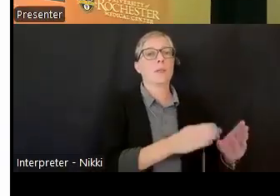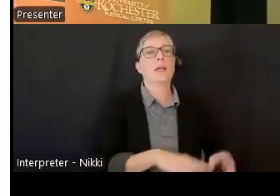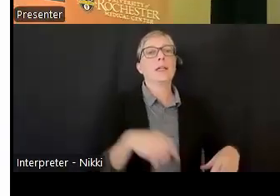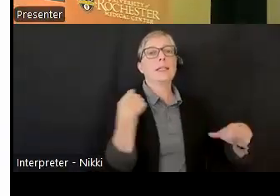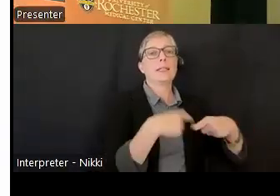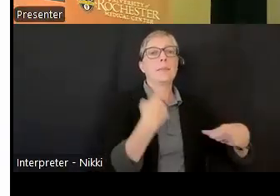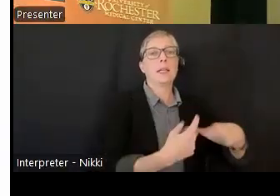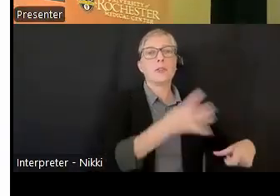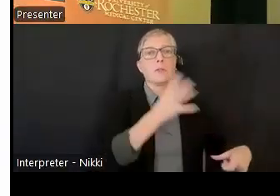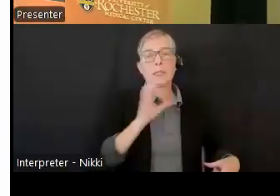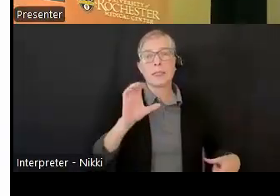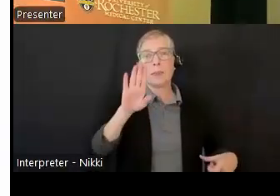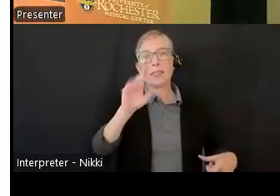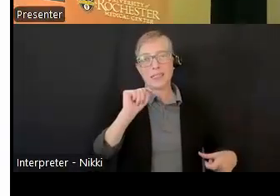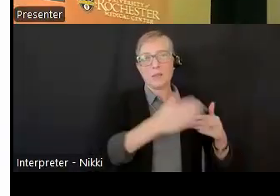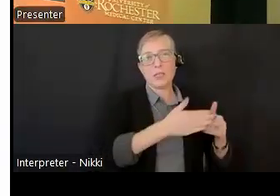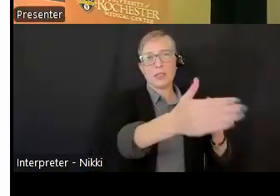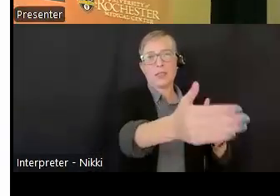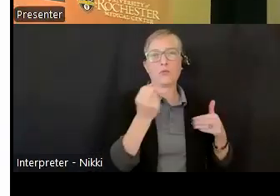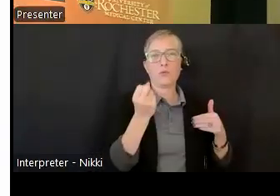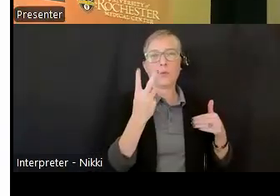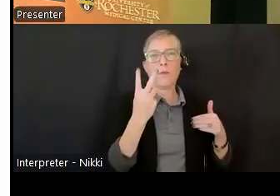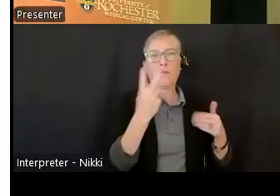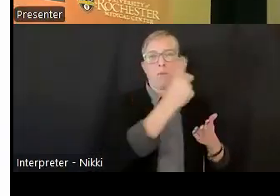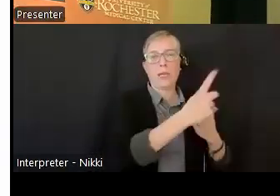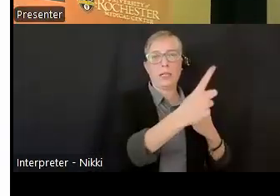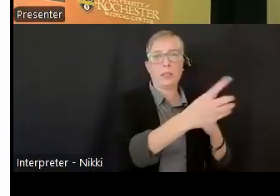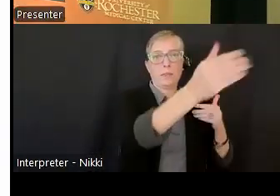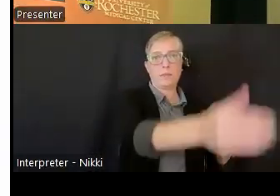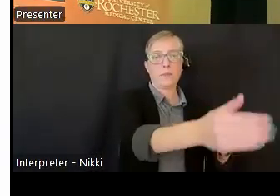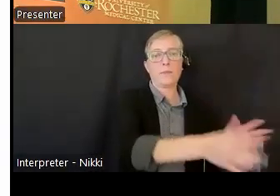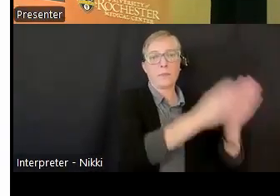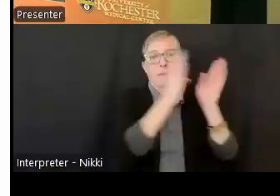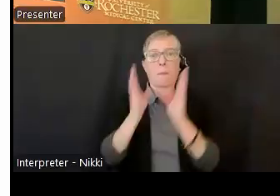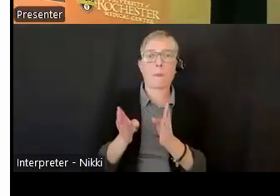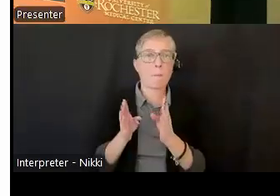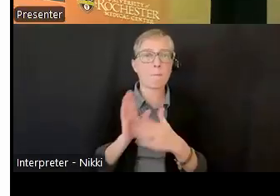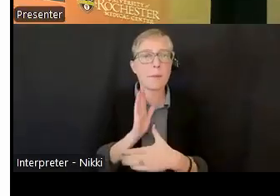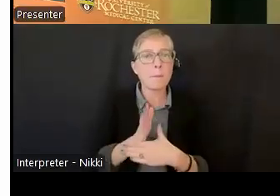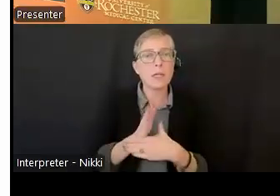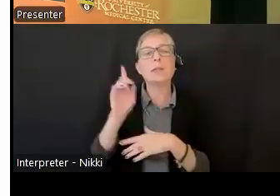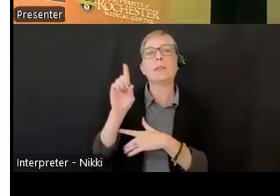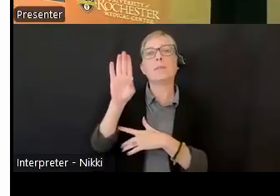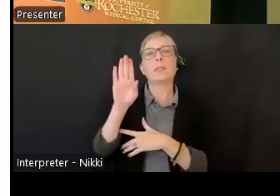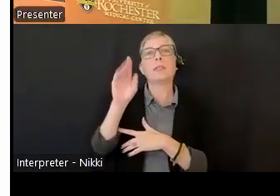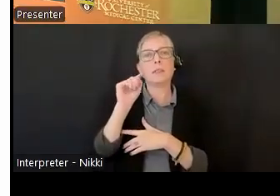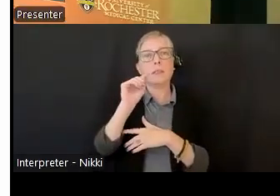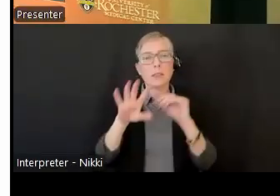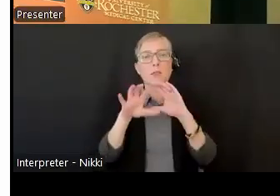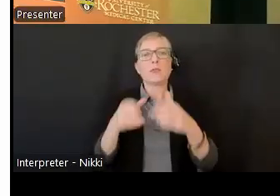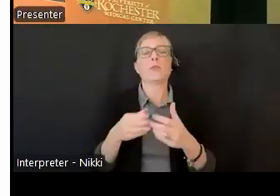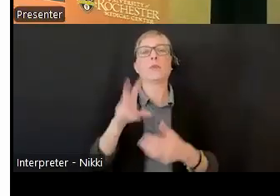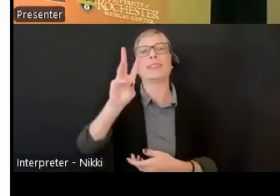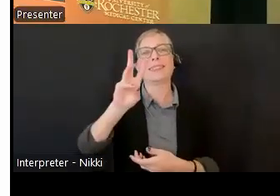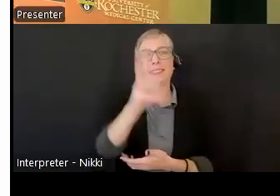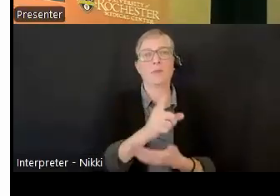over 12 weeks, and the DBT group was a 6-week session. So the interns were able to incorporate